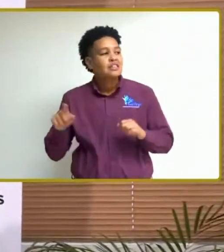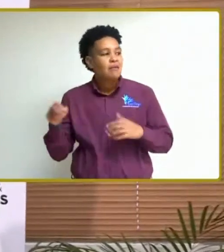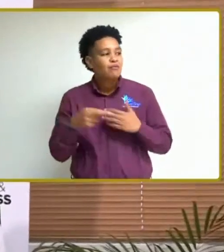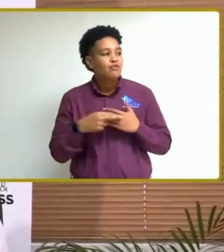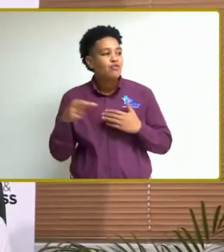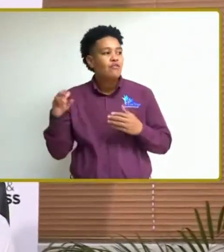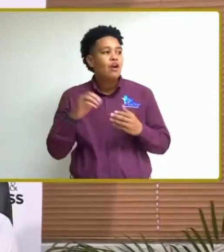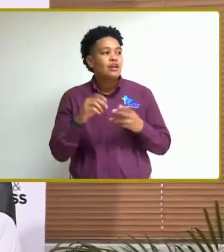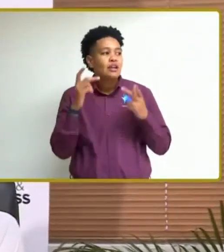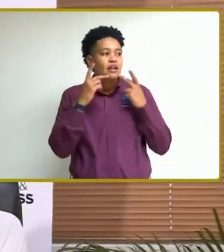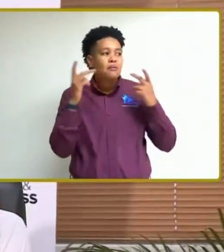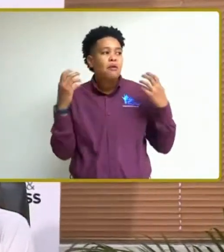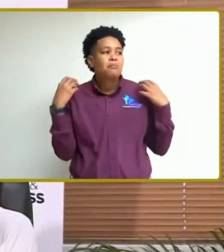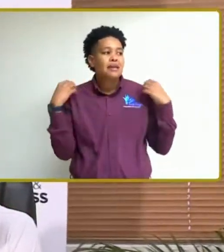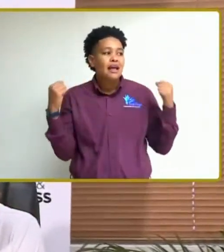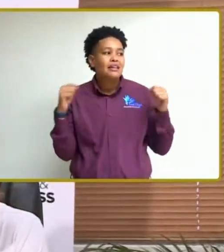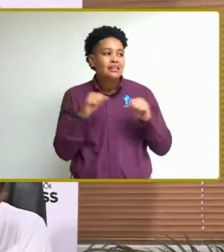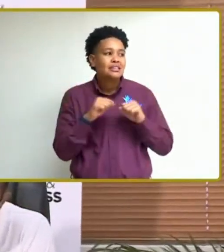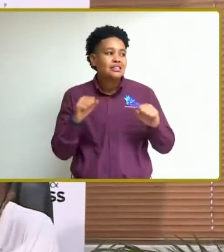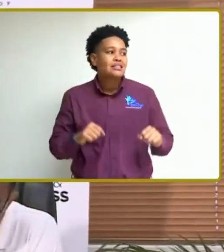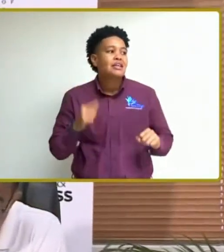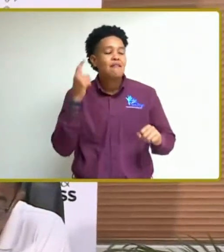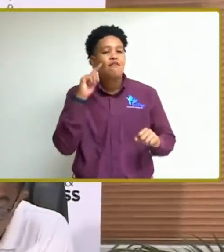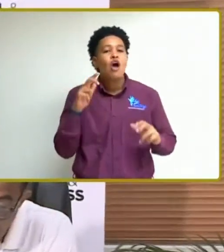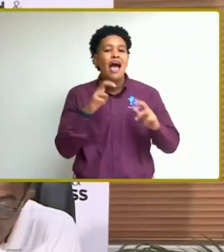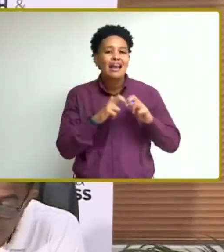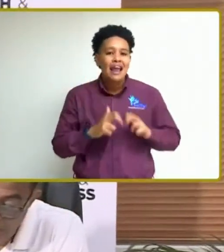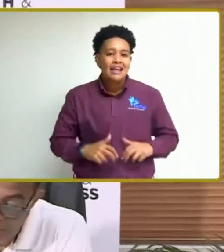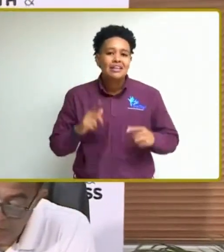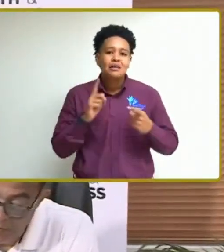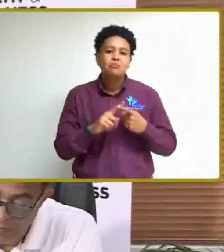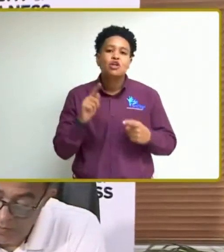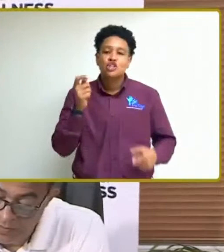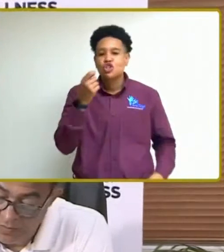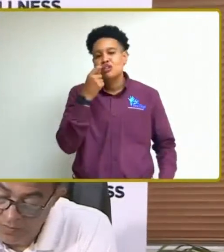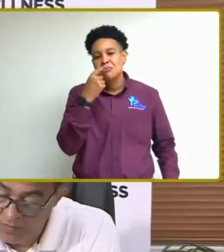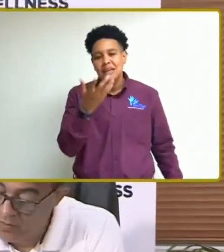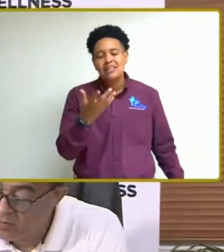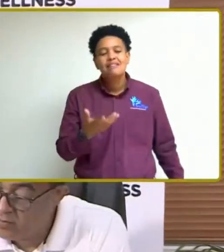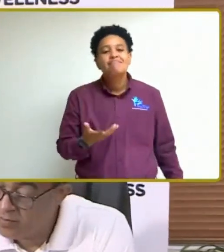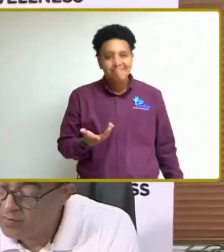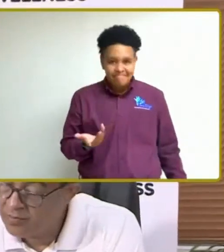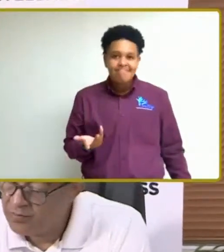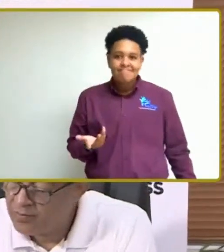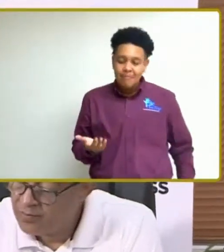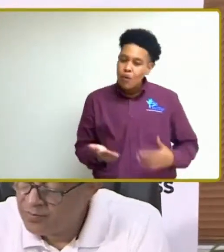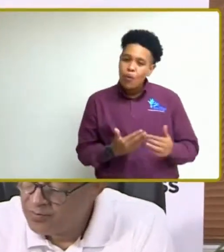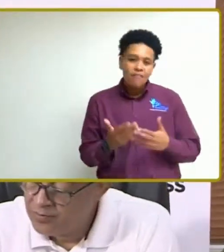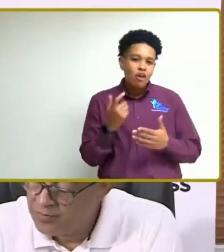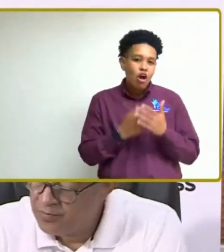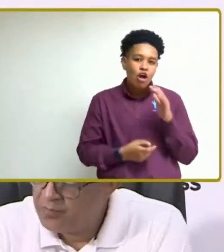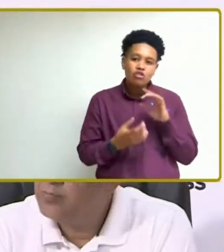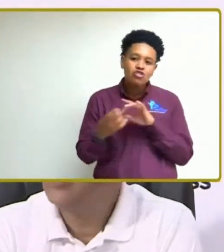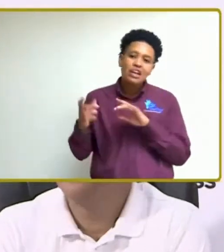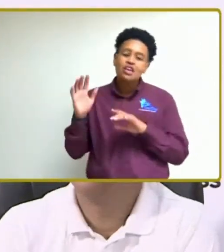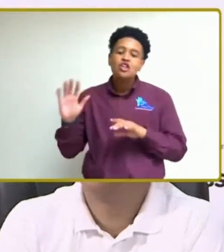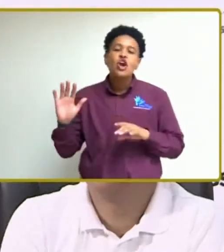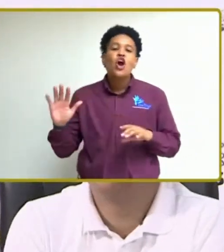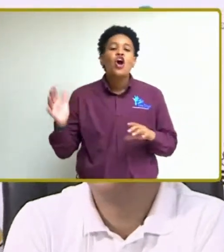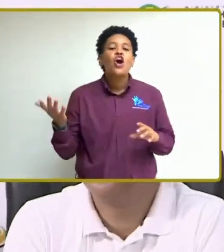referred into the public system for analysis and treatment, and whatever cost associated with